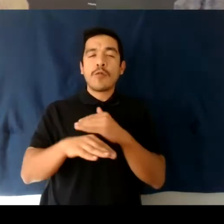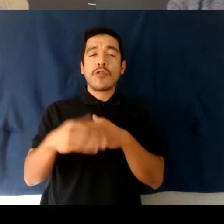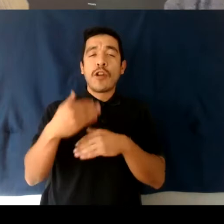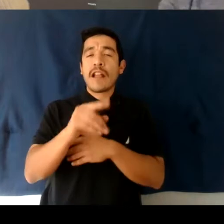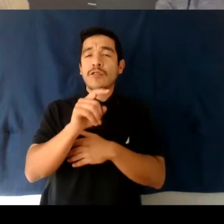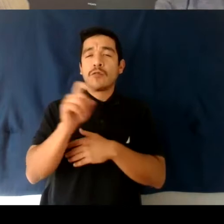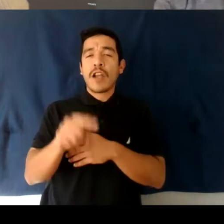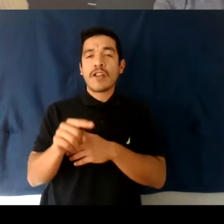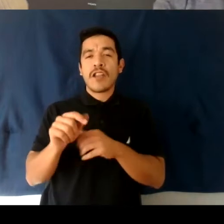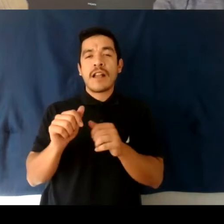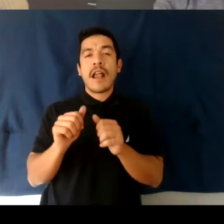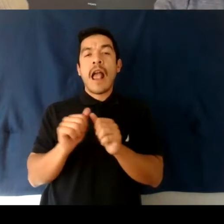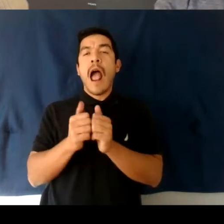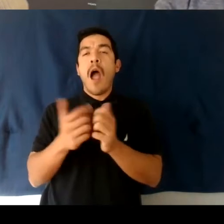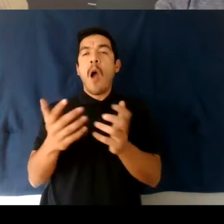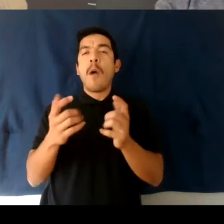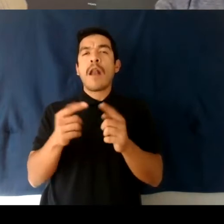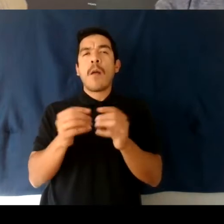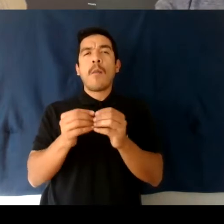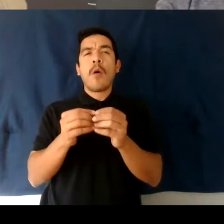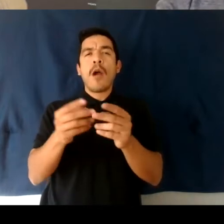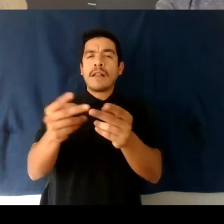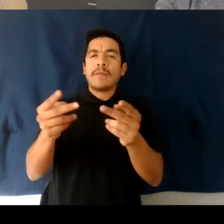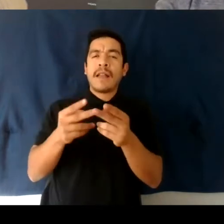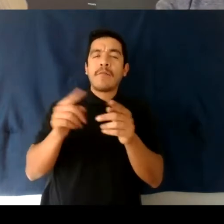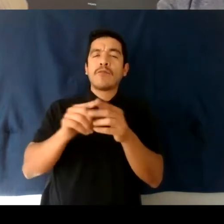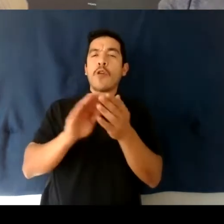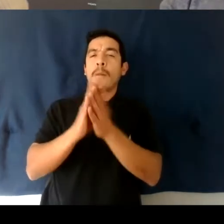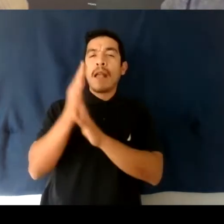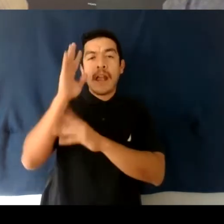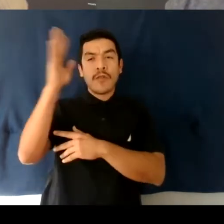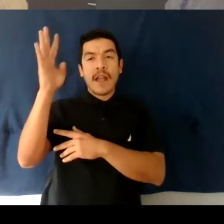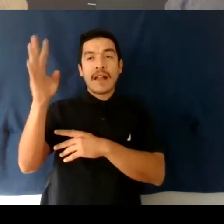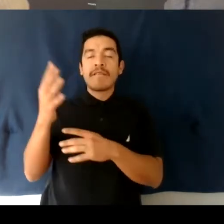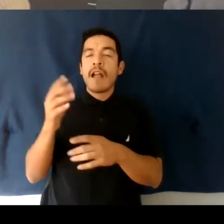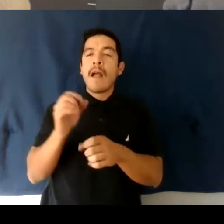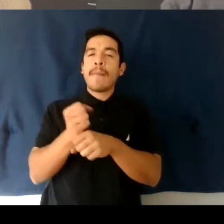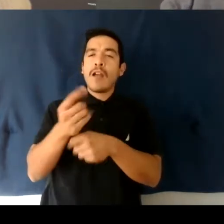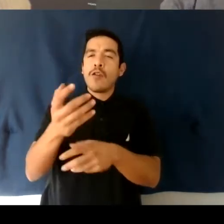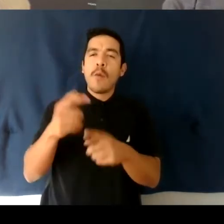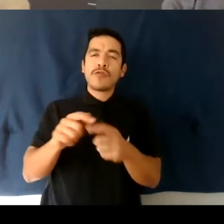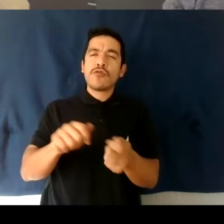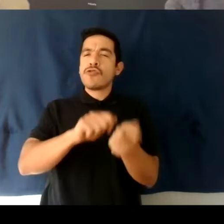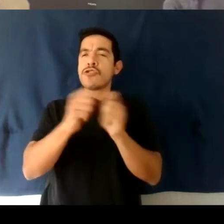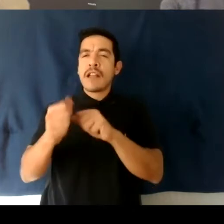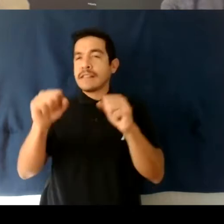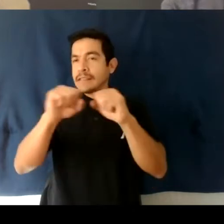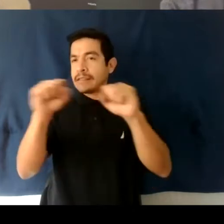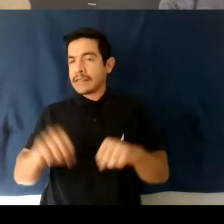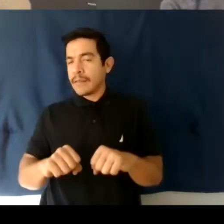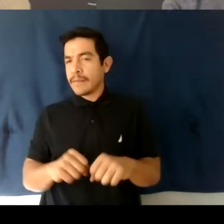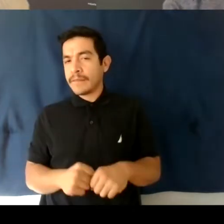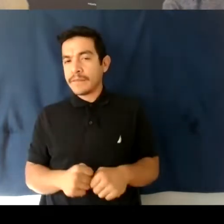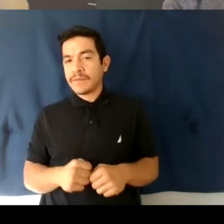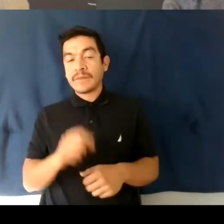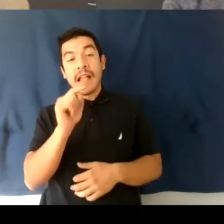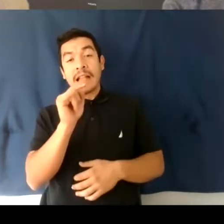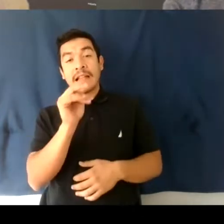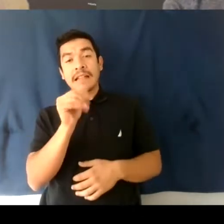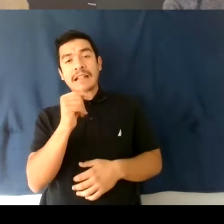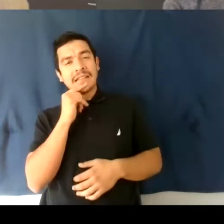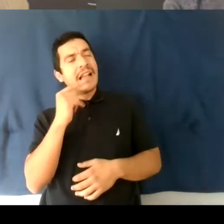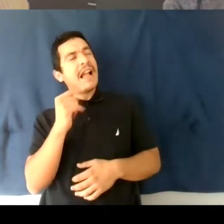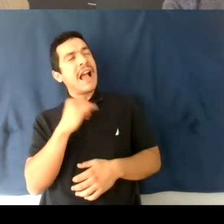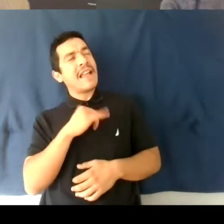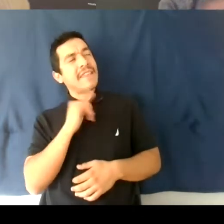more space to be creative led you to wanting systemic change? Oh, that's a good question. And I think